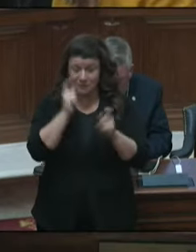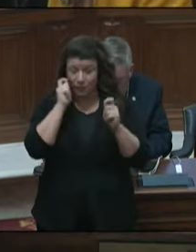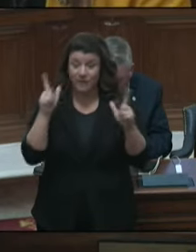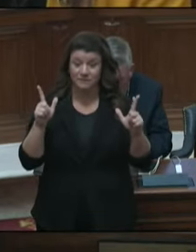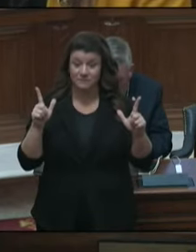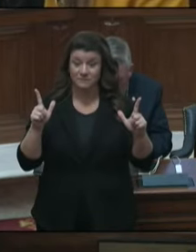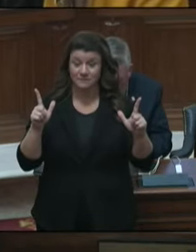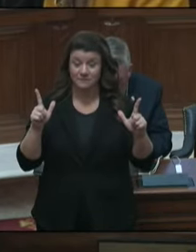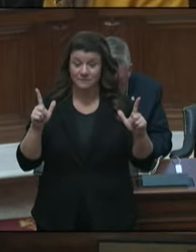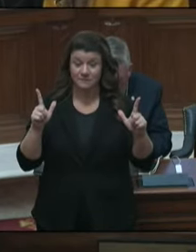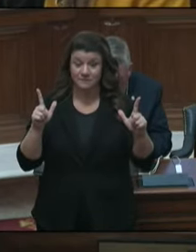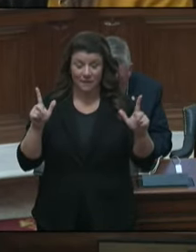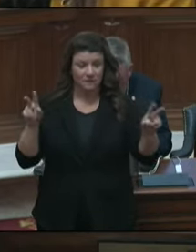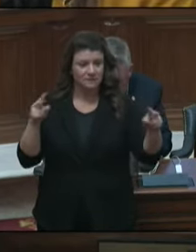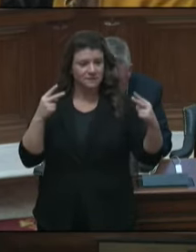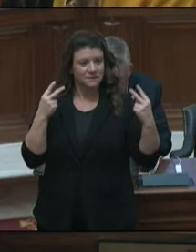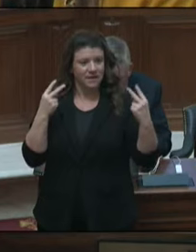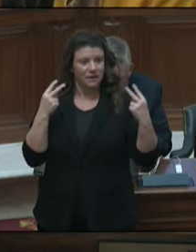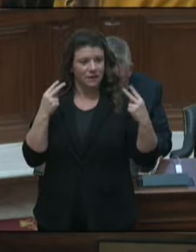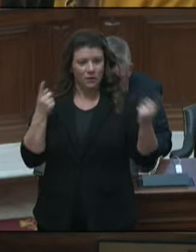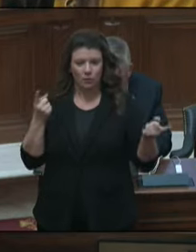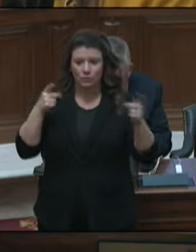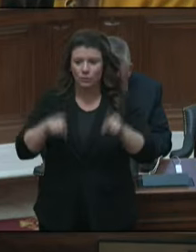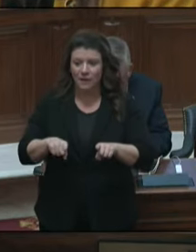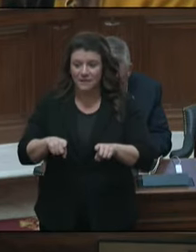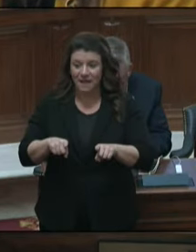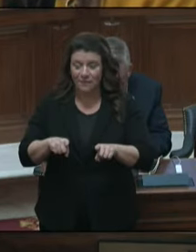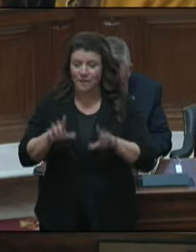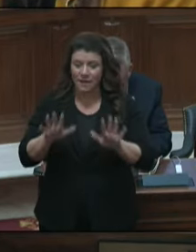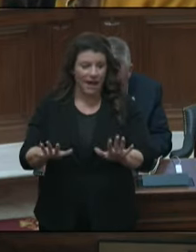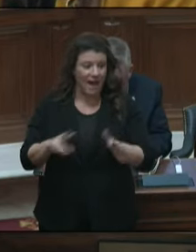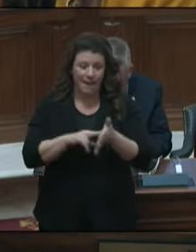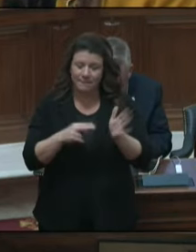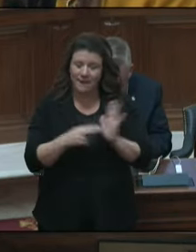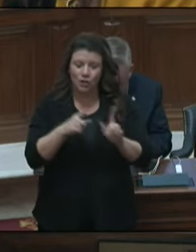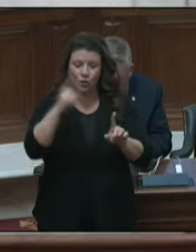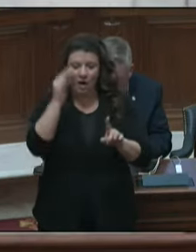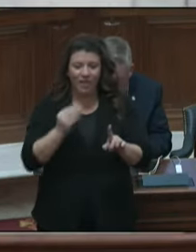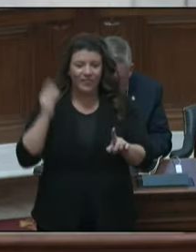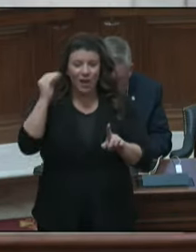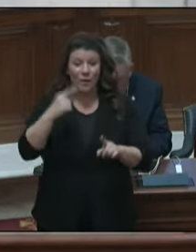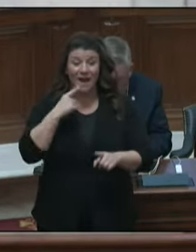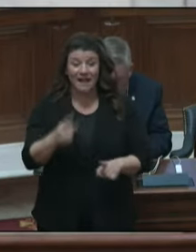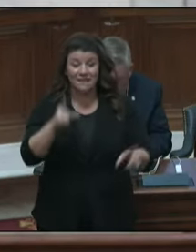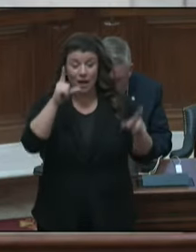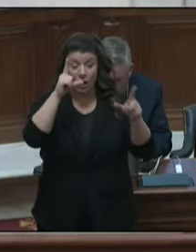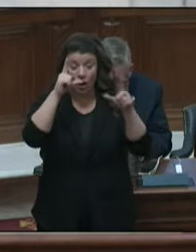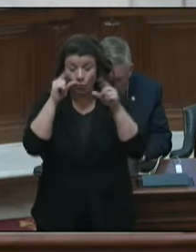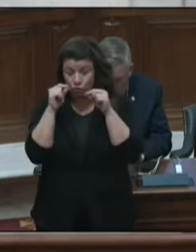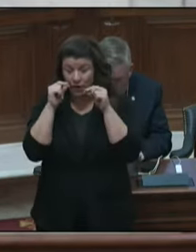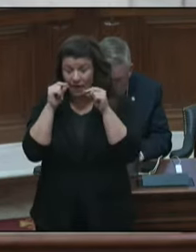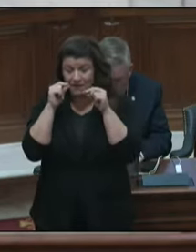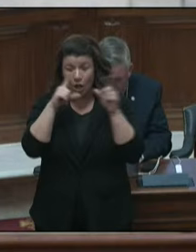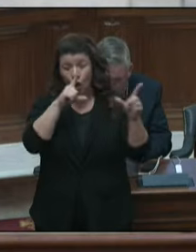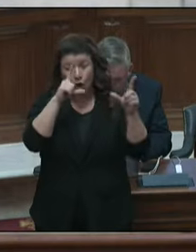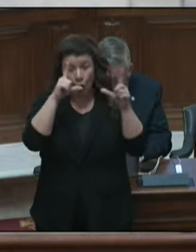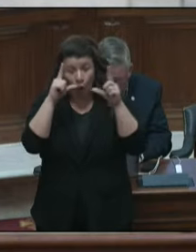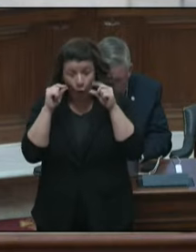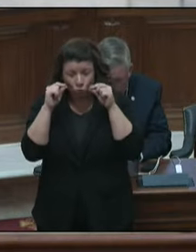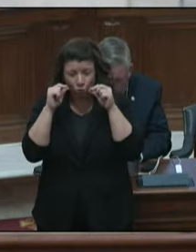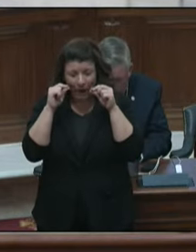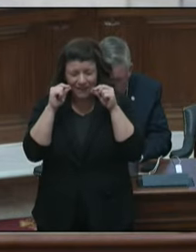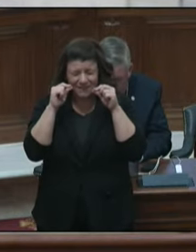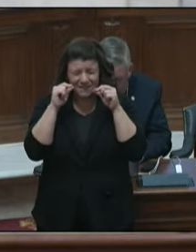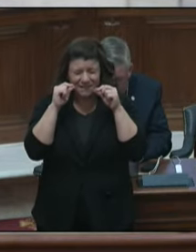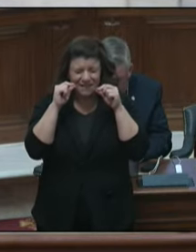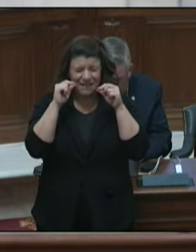The world has awakened to all that's going on. I mean, just think, when I said close your eyes, one of the things, close your eyes, think of the